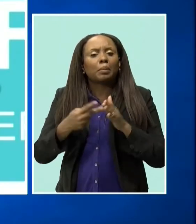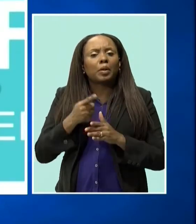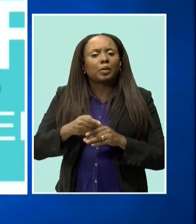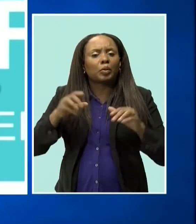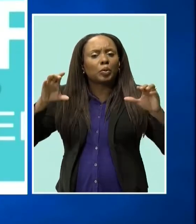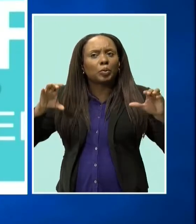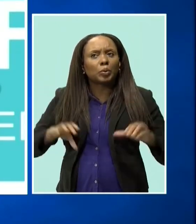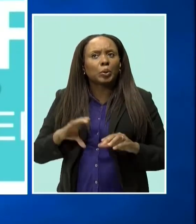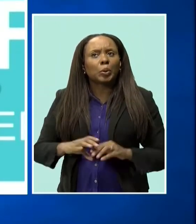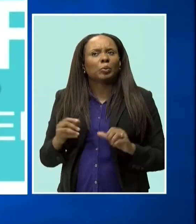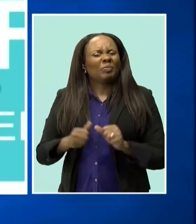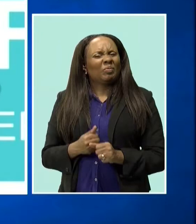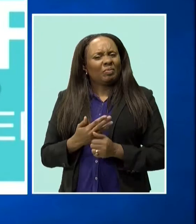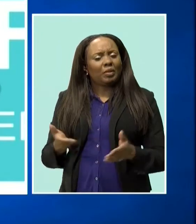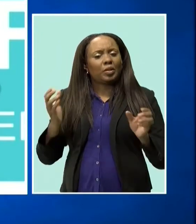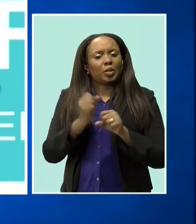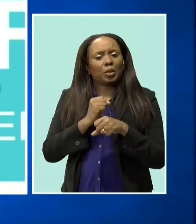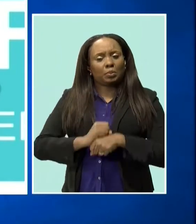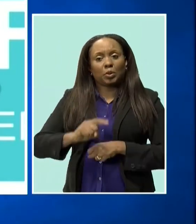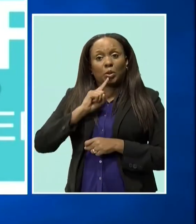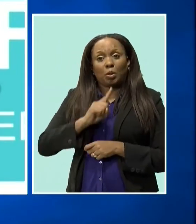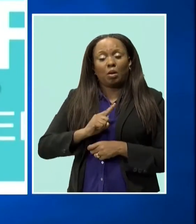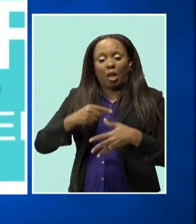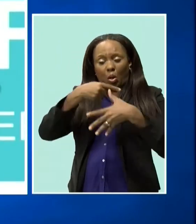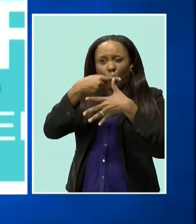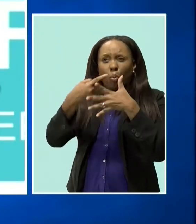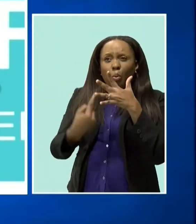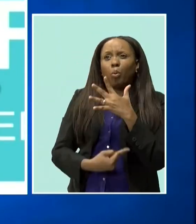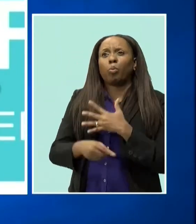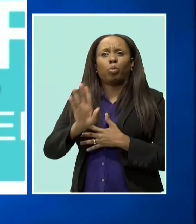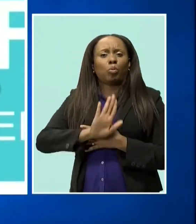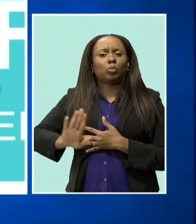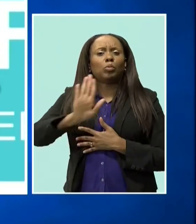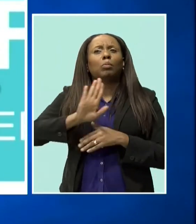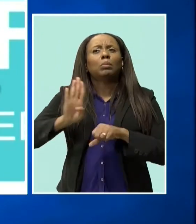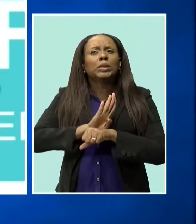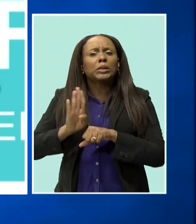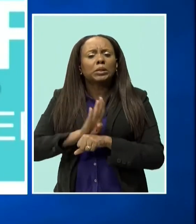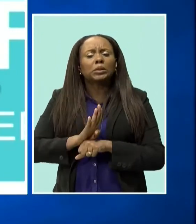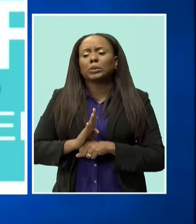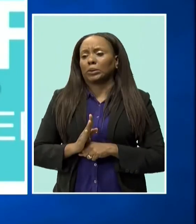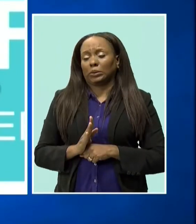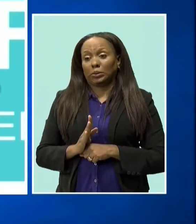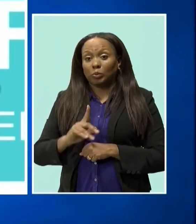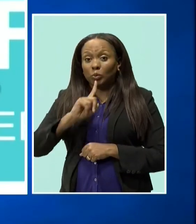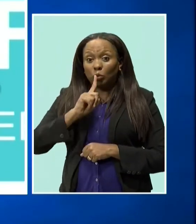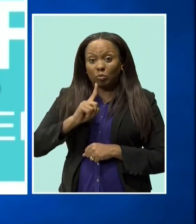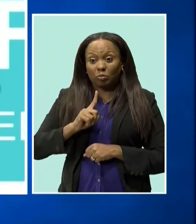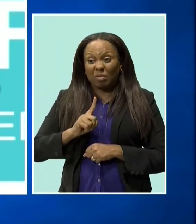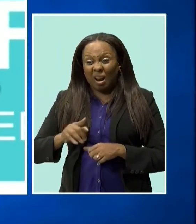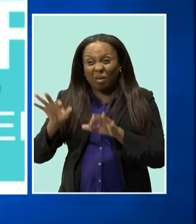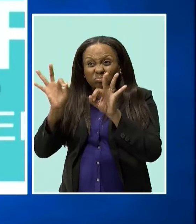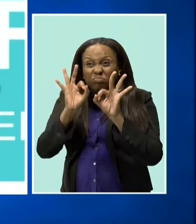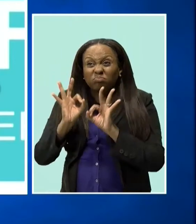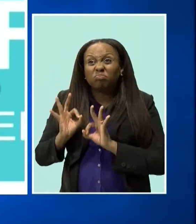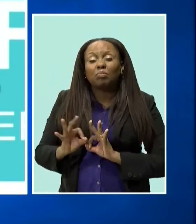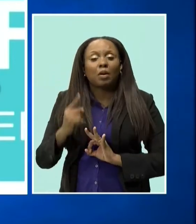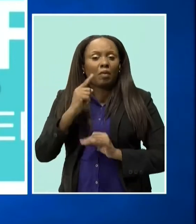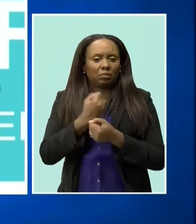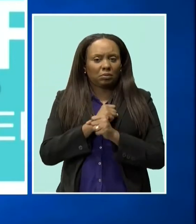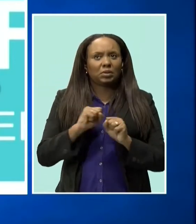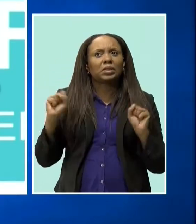possible to ensure that all of your operations have been vetted for